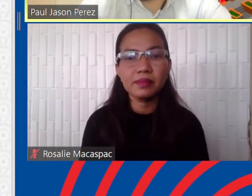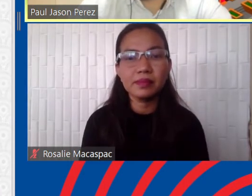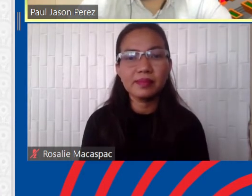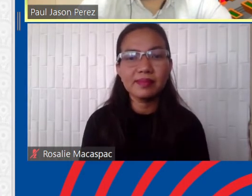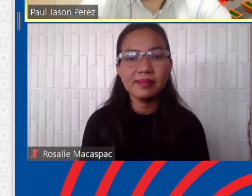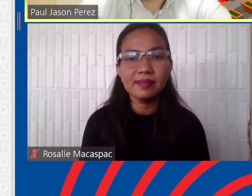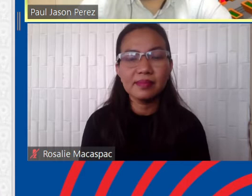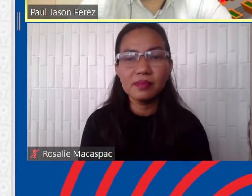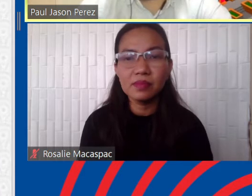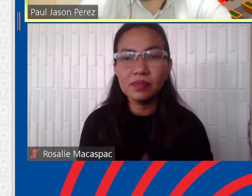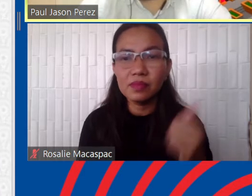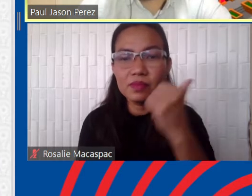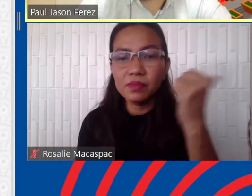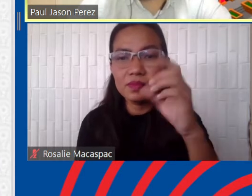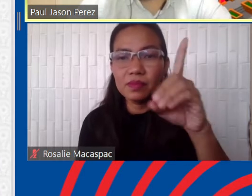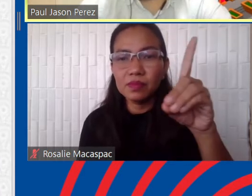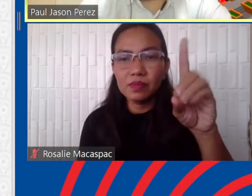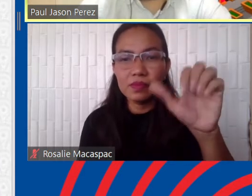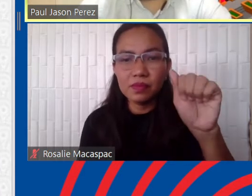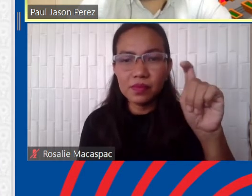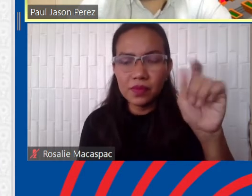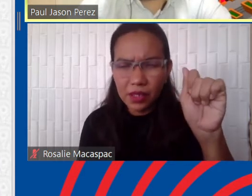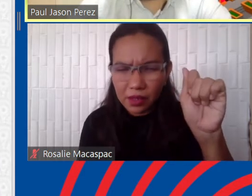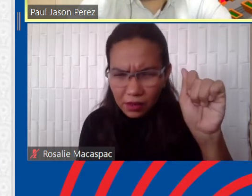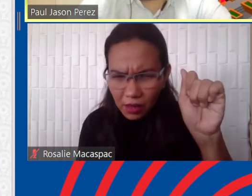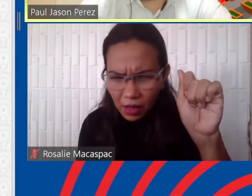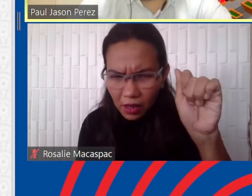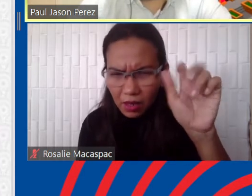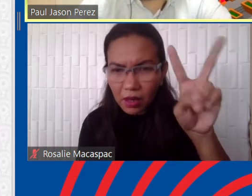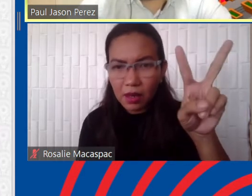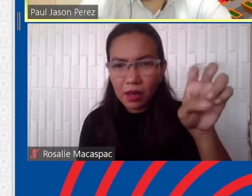So this one from Dataverse.